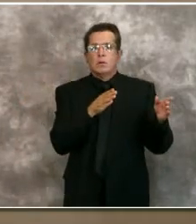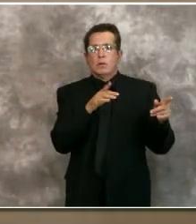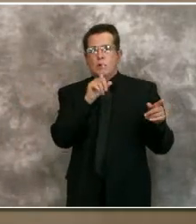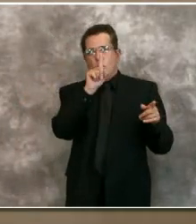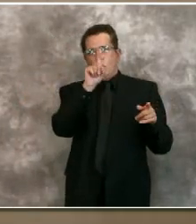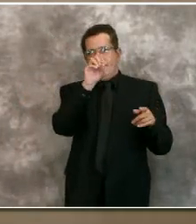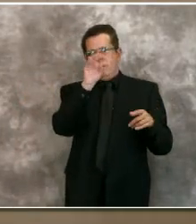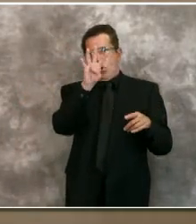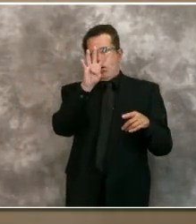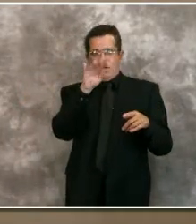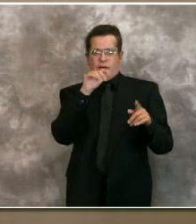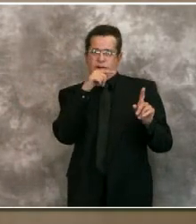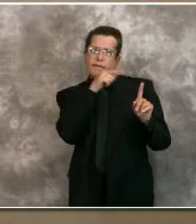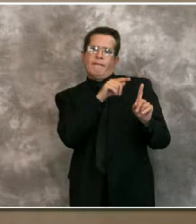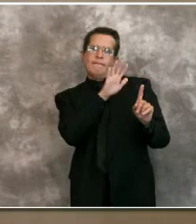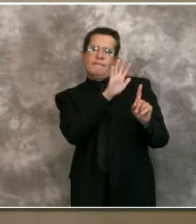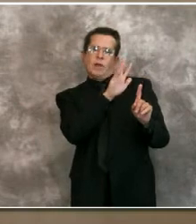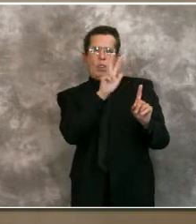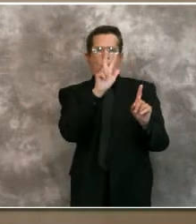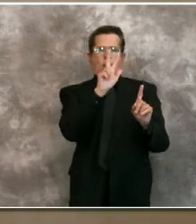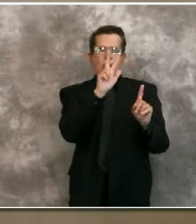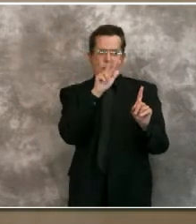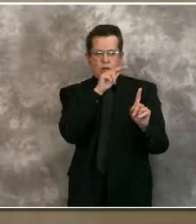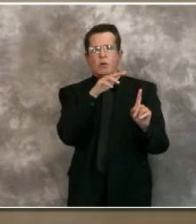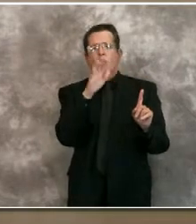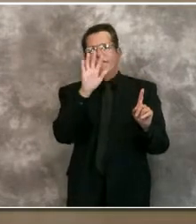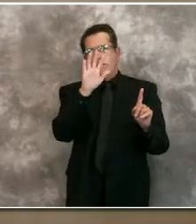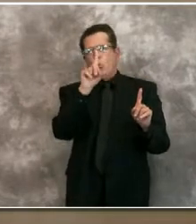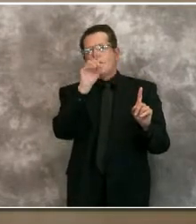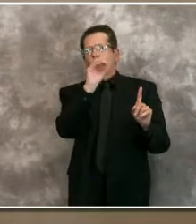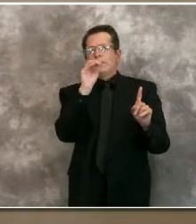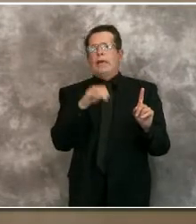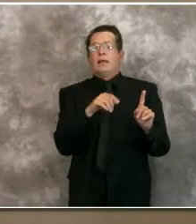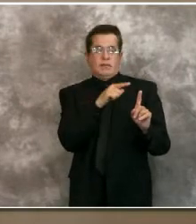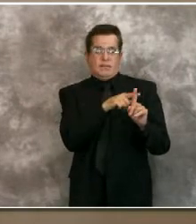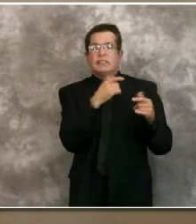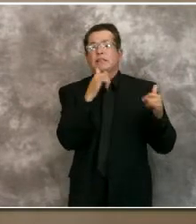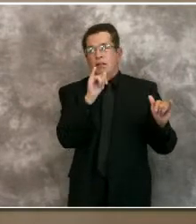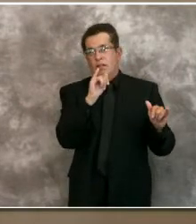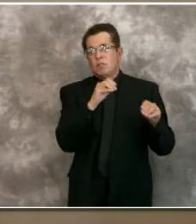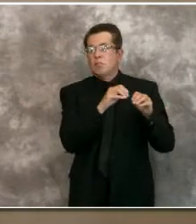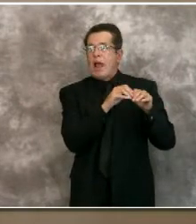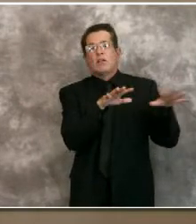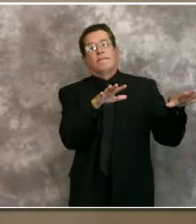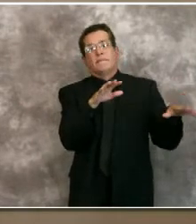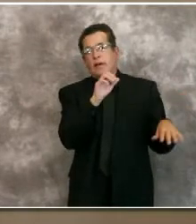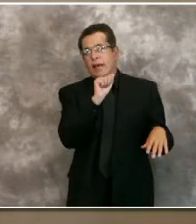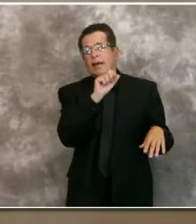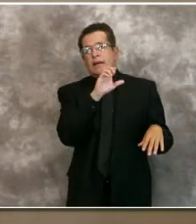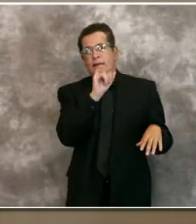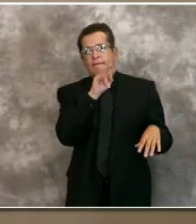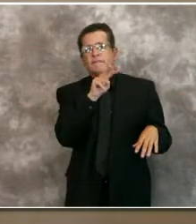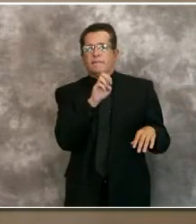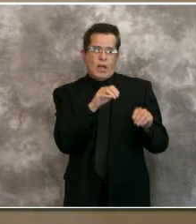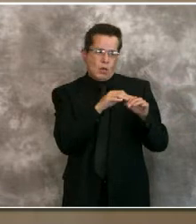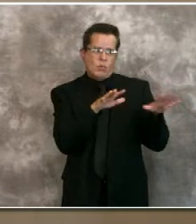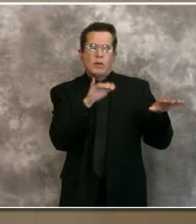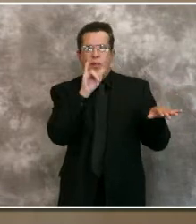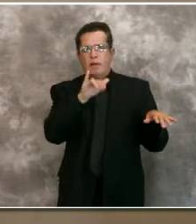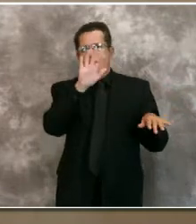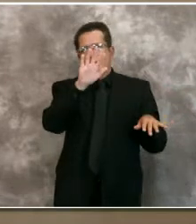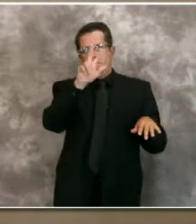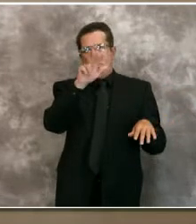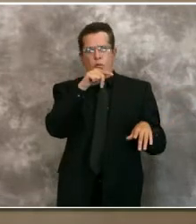104 outbreaks, 53 or 51% are still active outbreaks. Of this 53